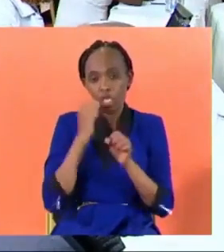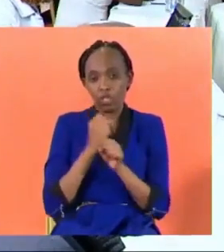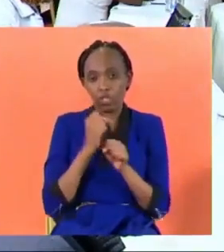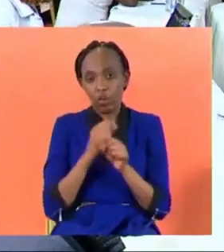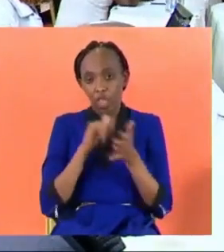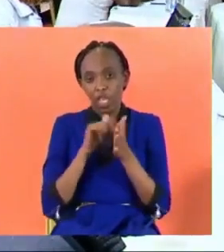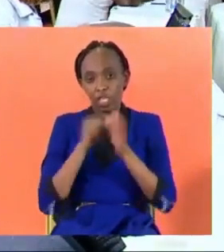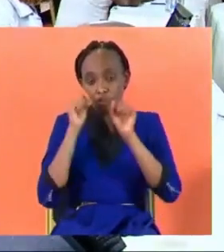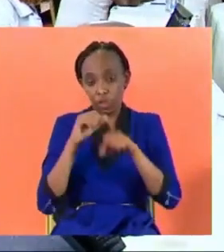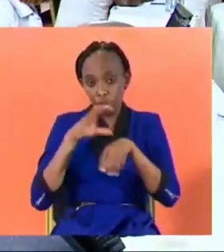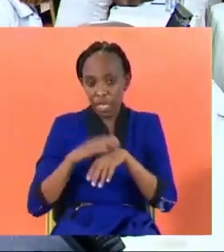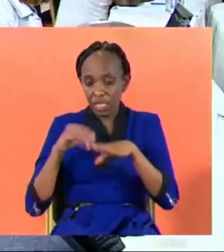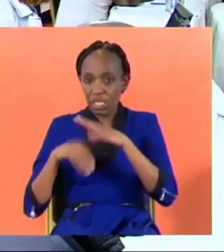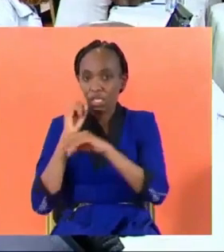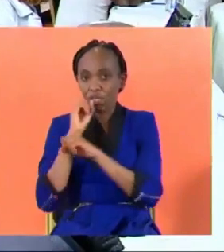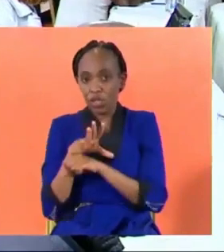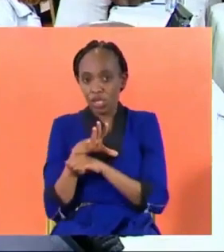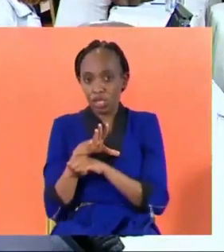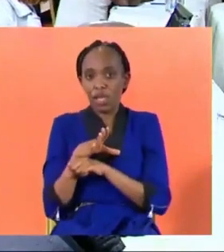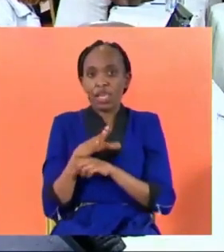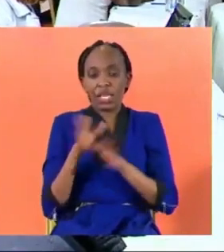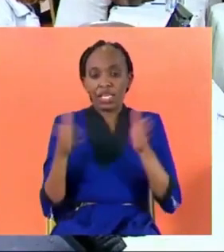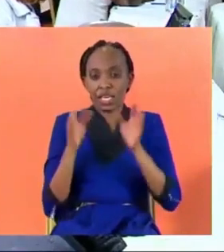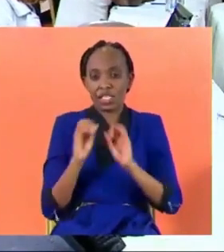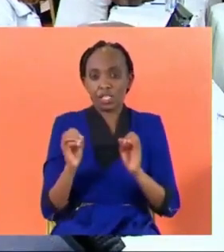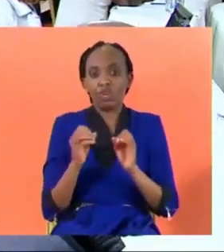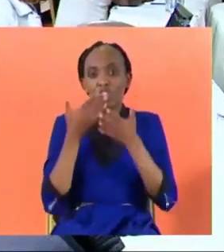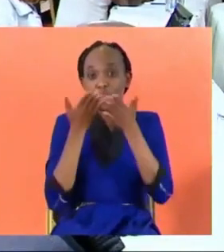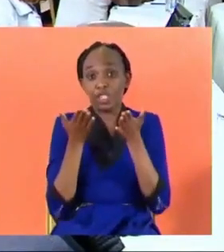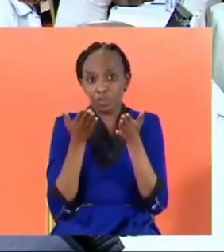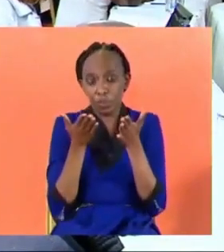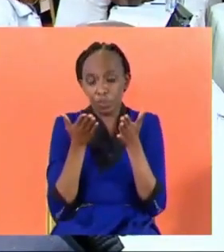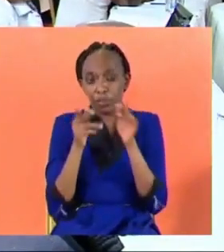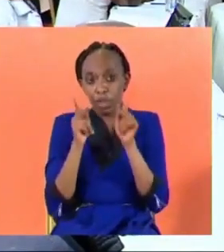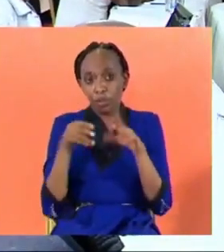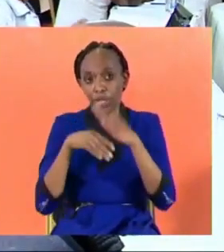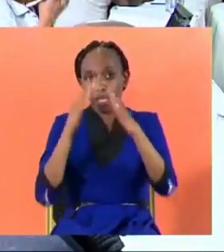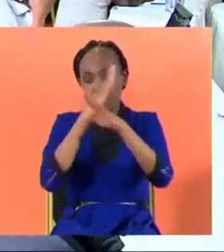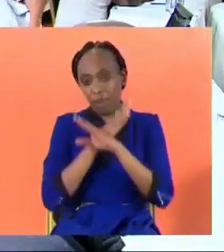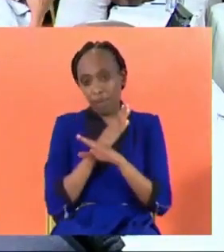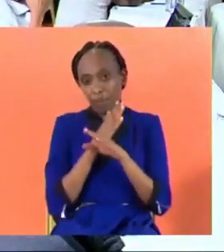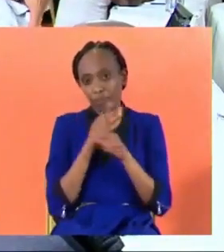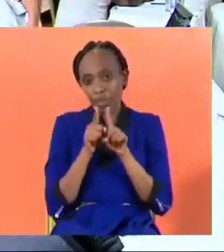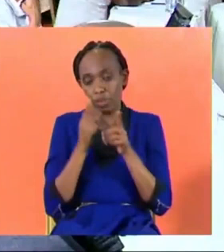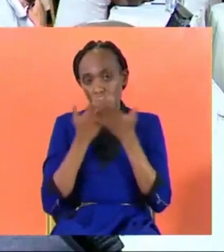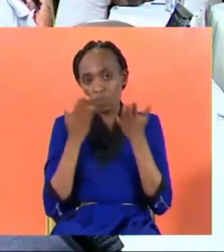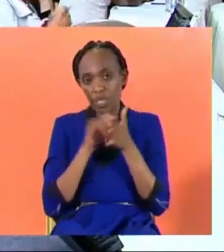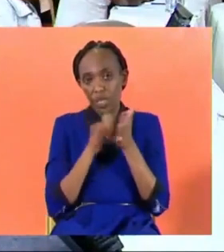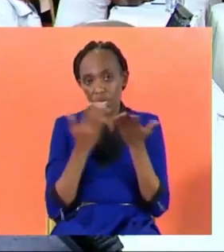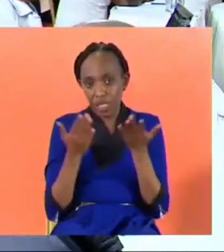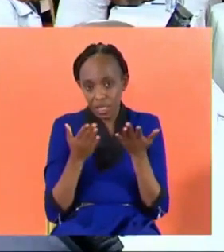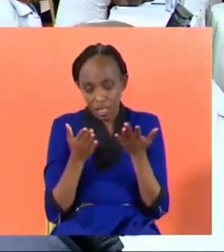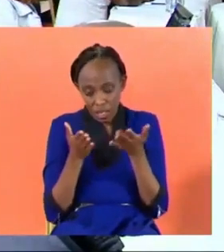in journalism are quite demotivating for these people here in Zambia, and something that leaves them